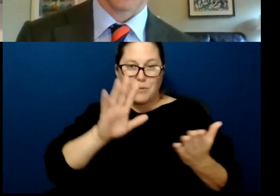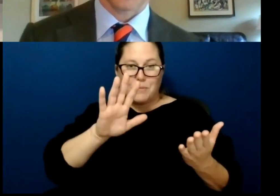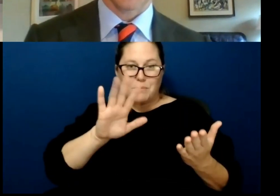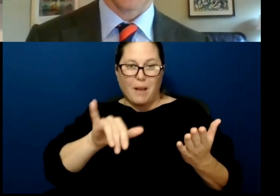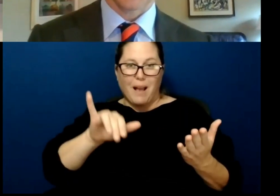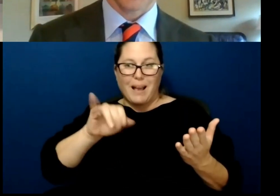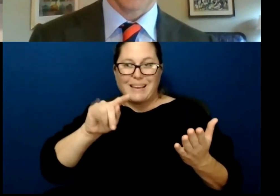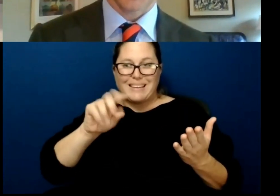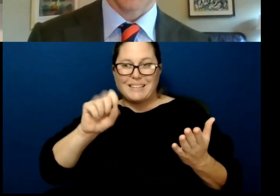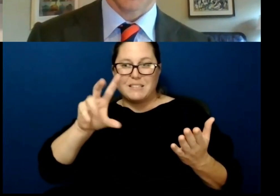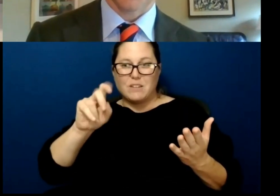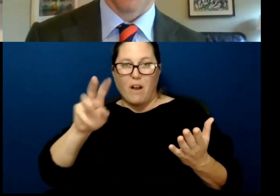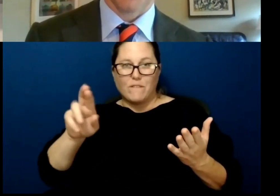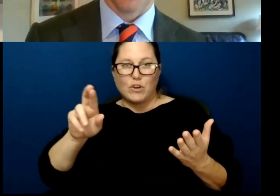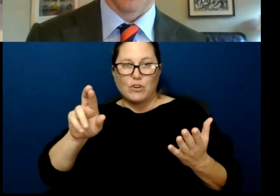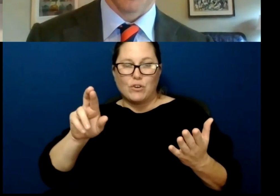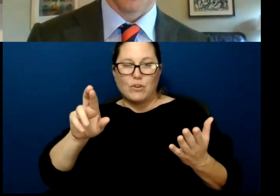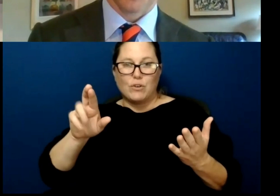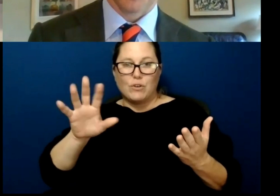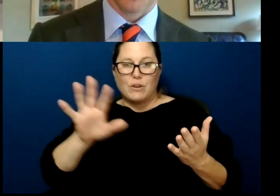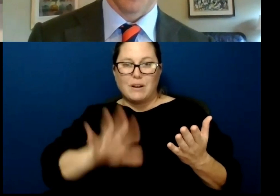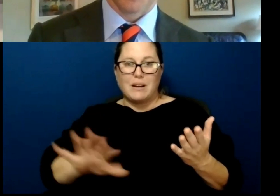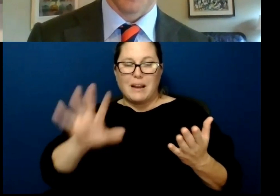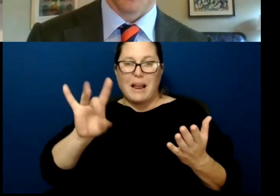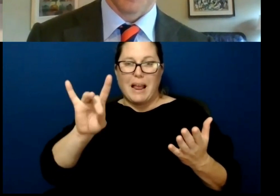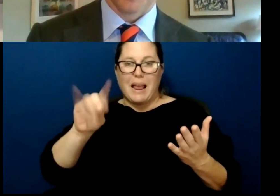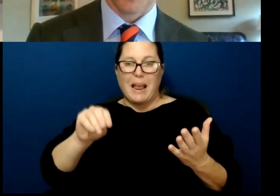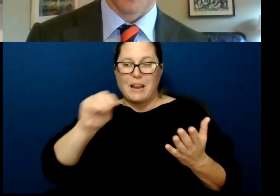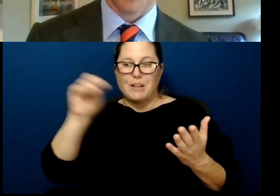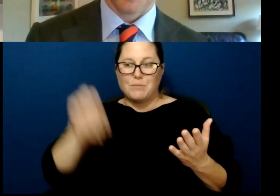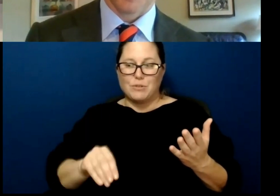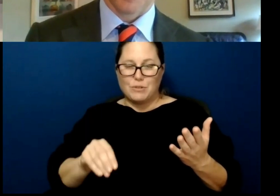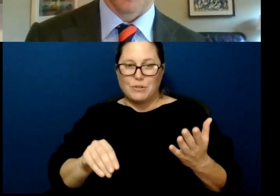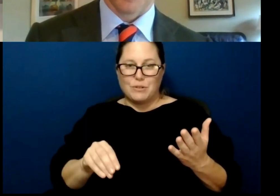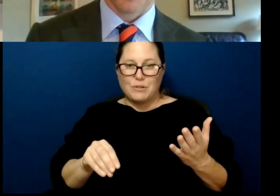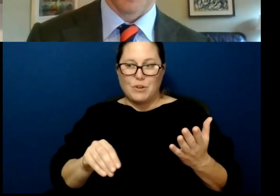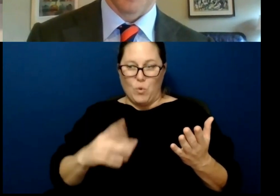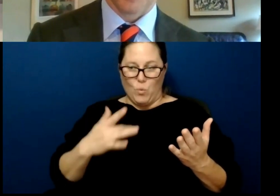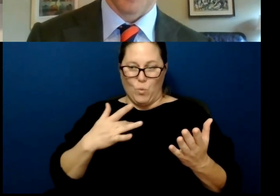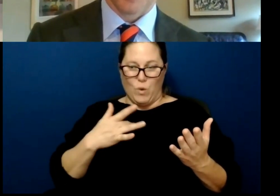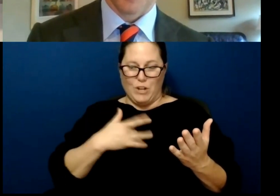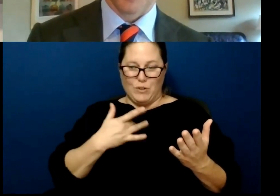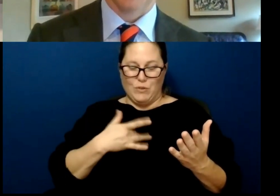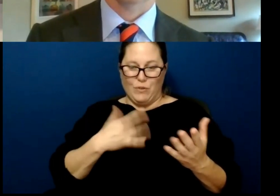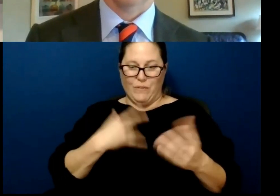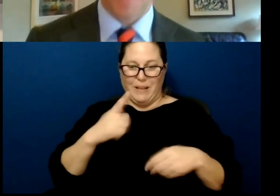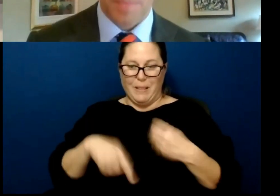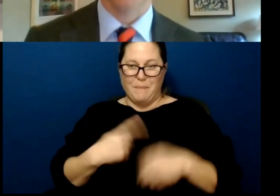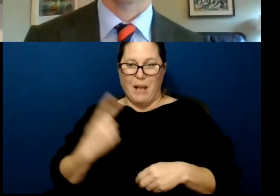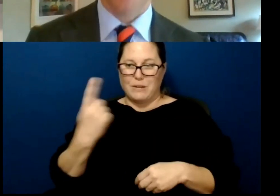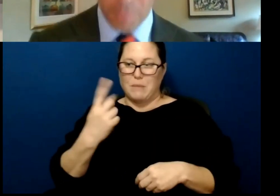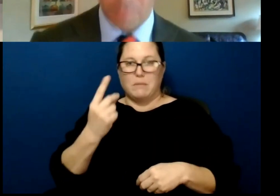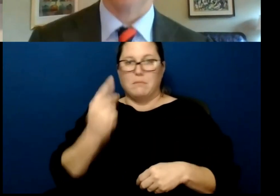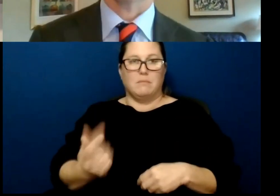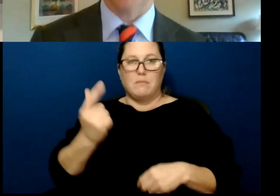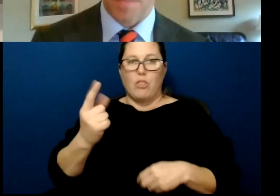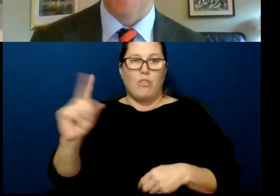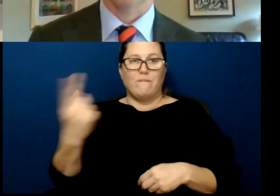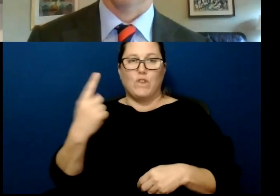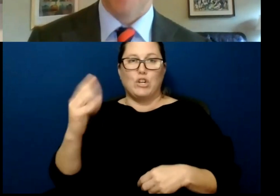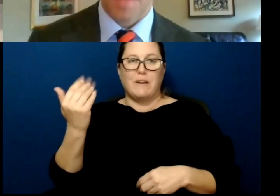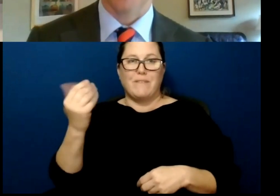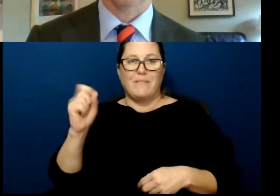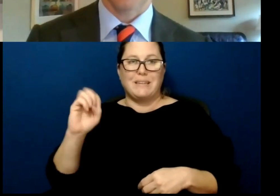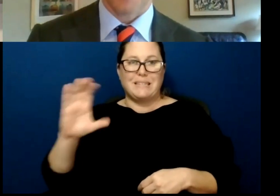but 80% of what you know or what you feel about somebody is within the first 15 seconds of meeting them. And if it's